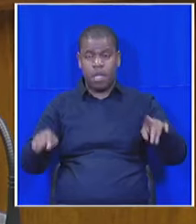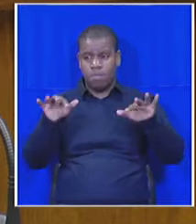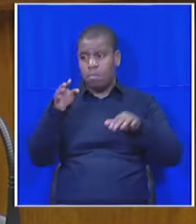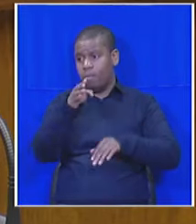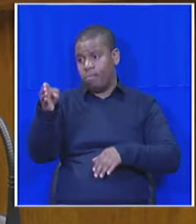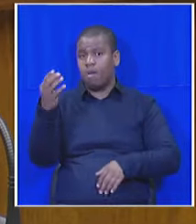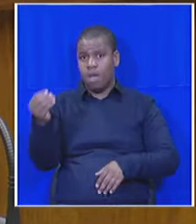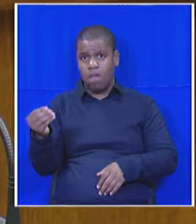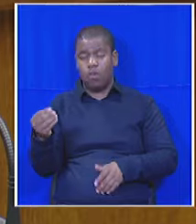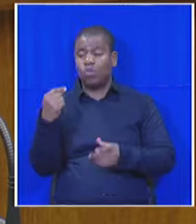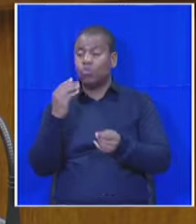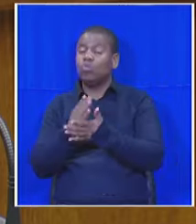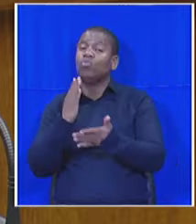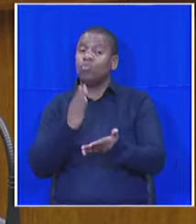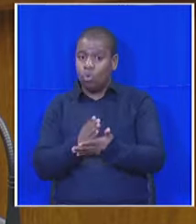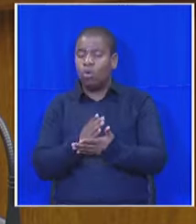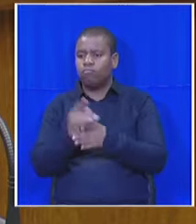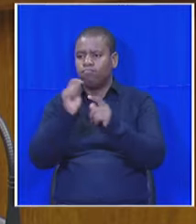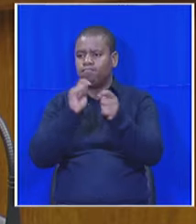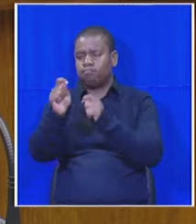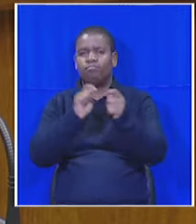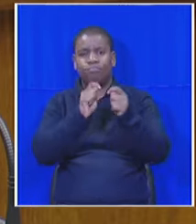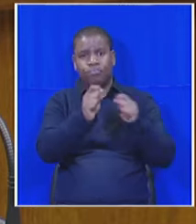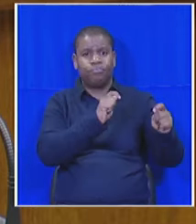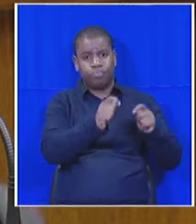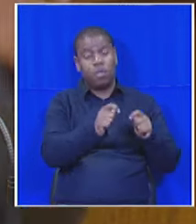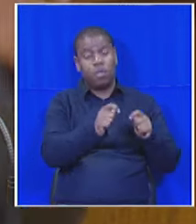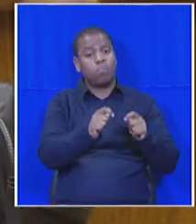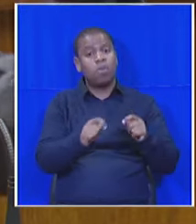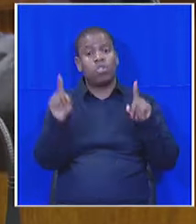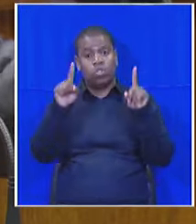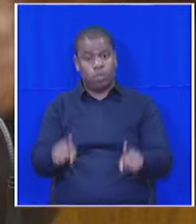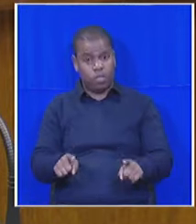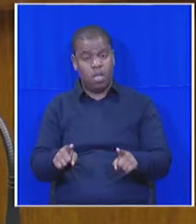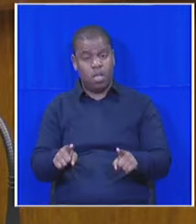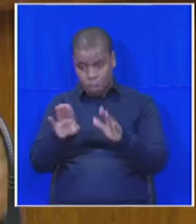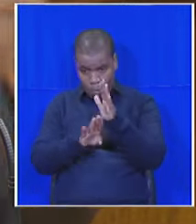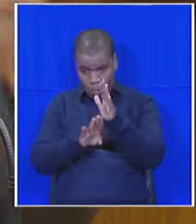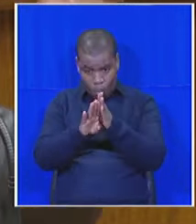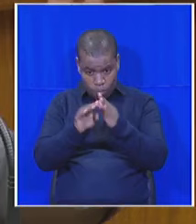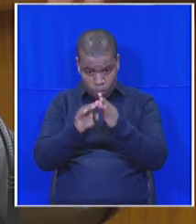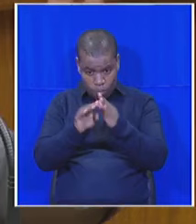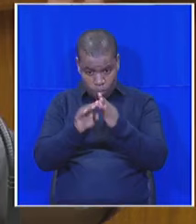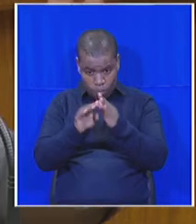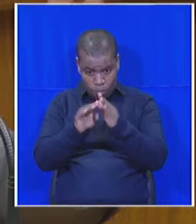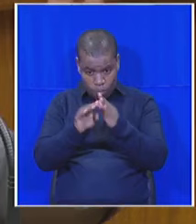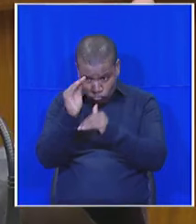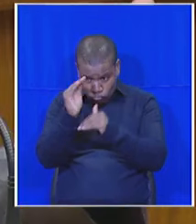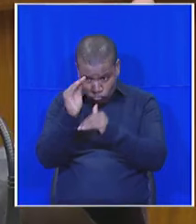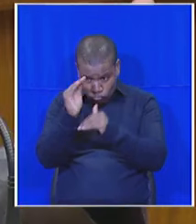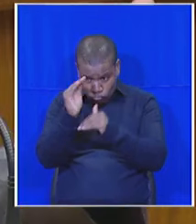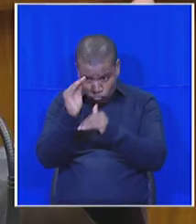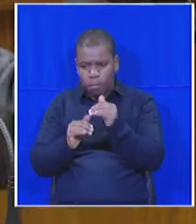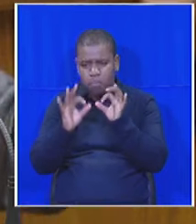areas, to try and change that. And especially improve the kind of houses I think we build for them in those